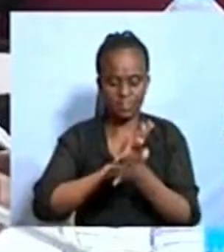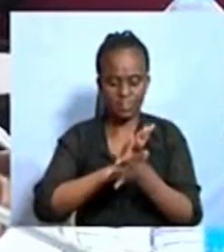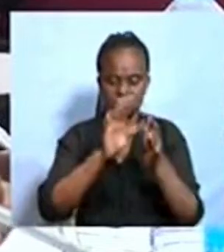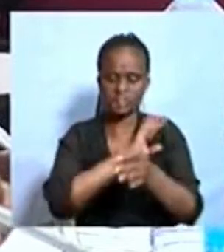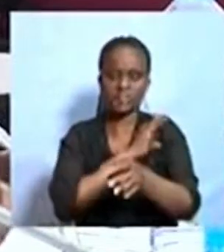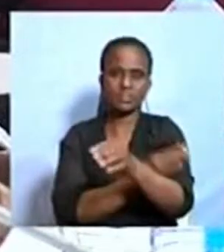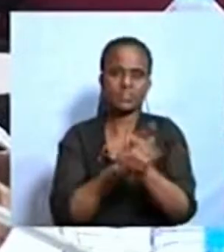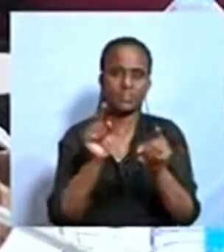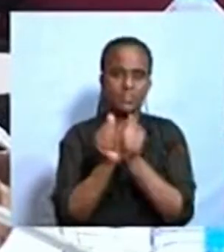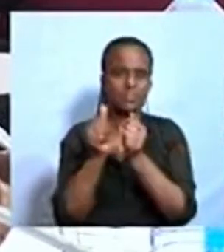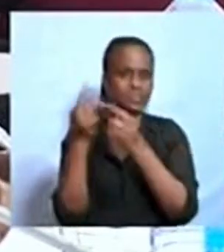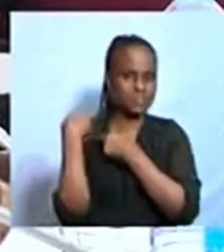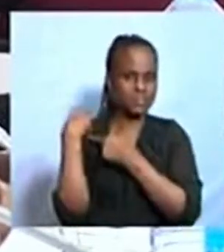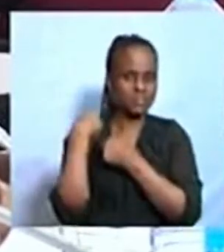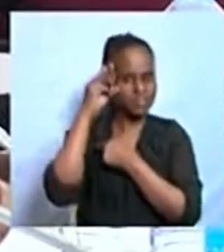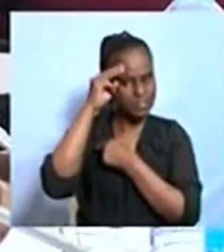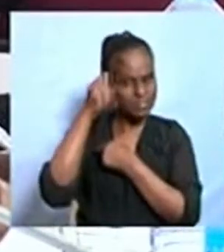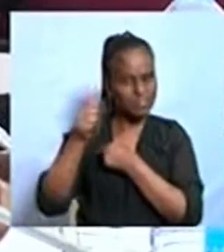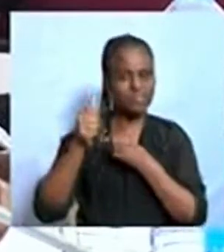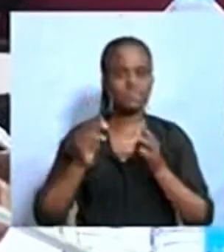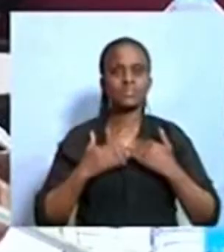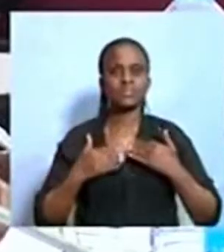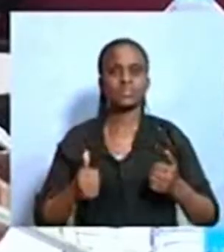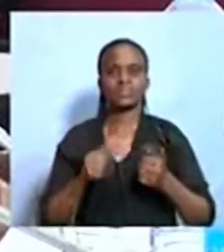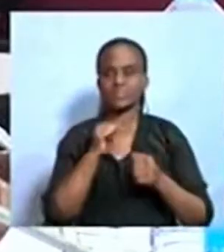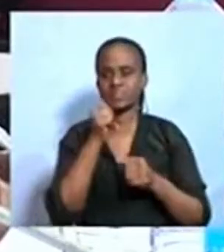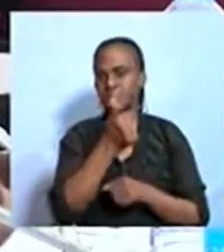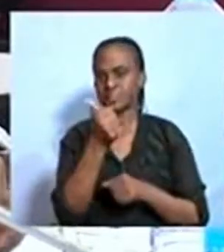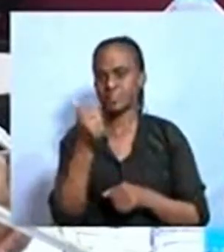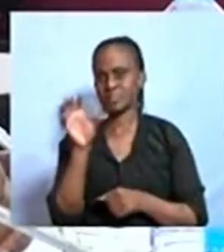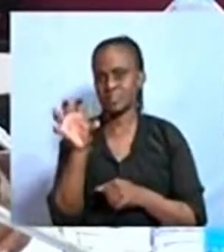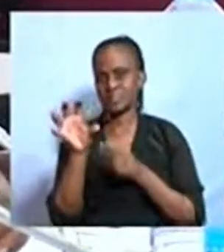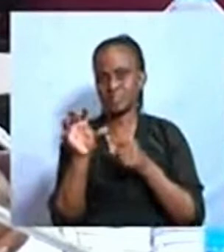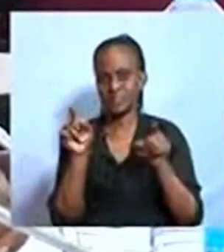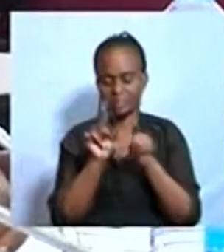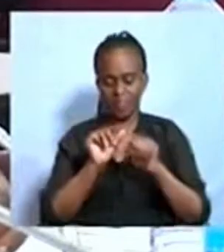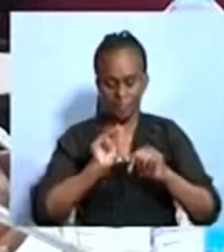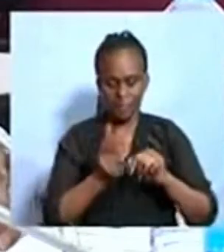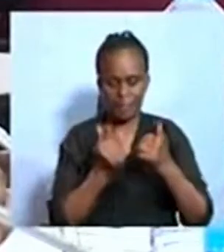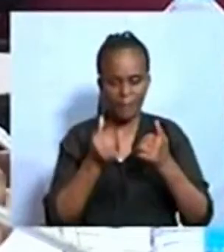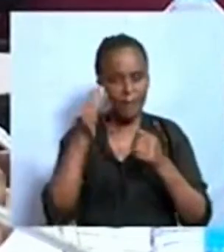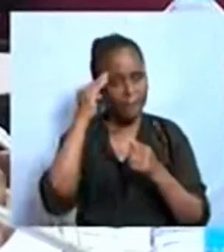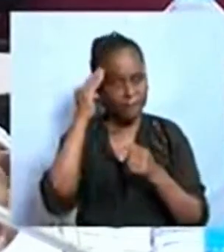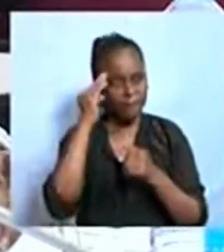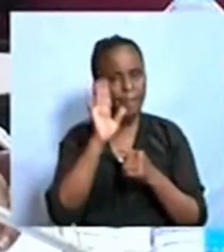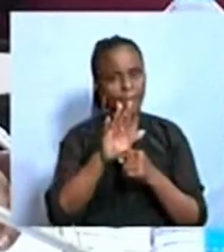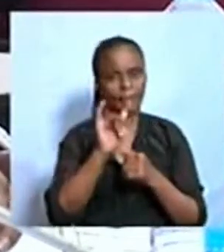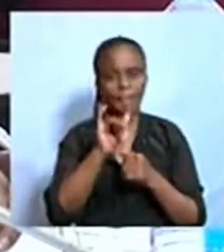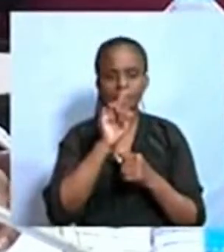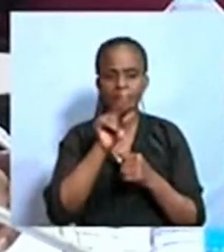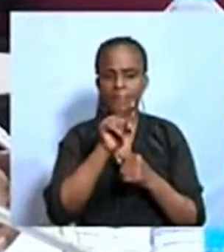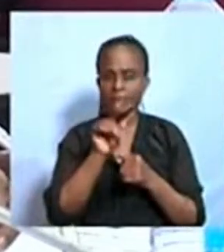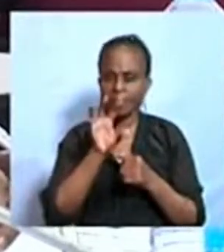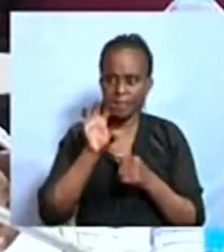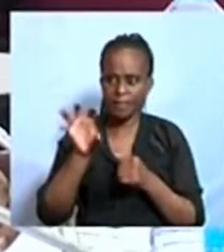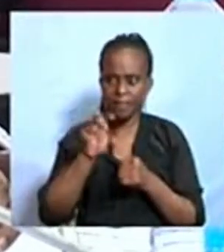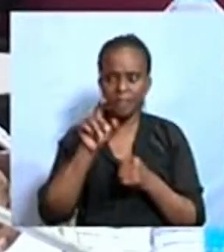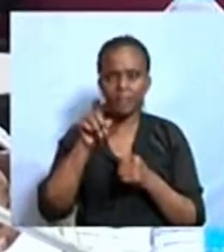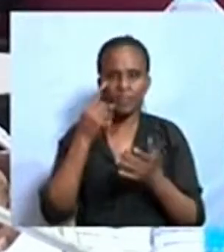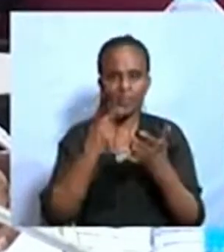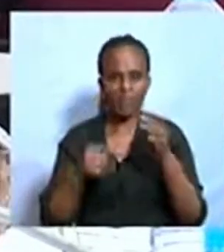and responsibility to the Minister of Health and not any other sector. And we are still convinced that the sector needs to take